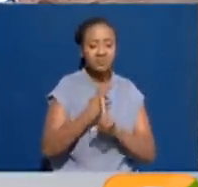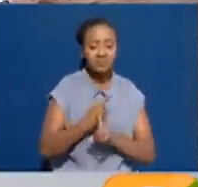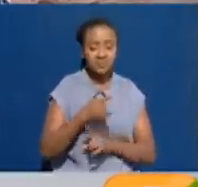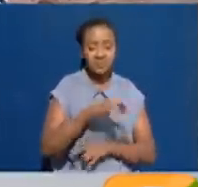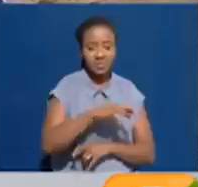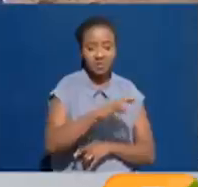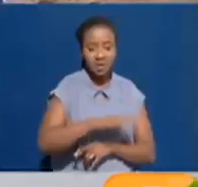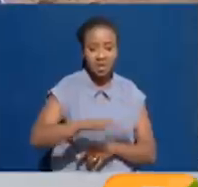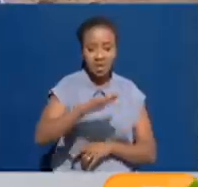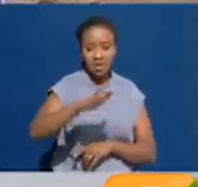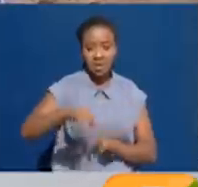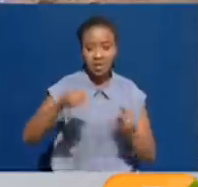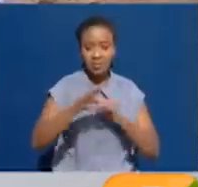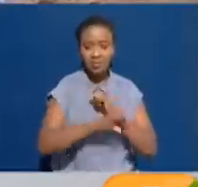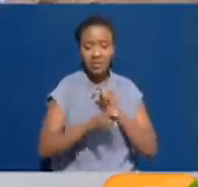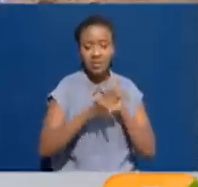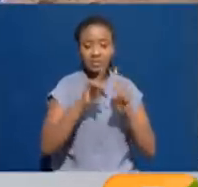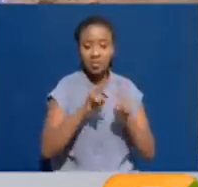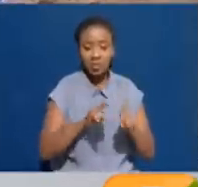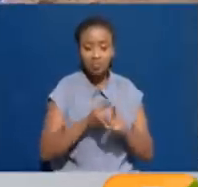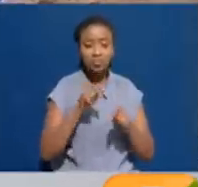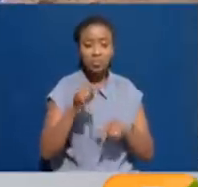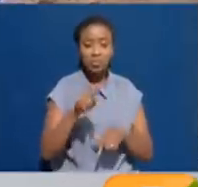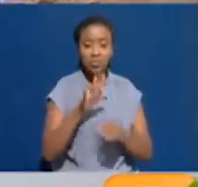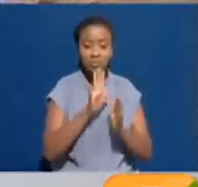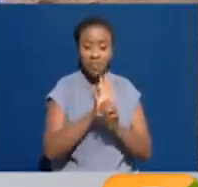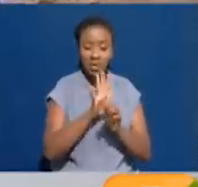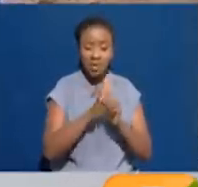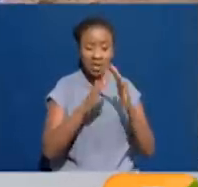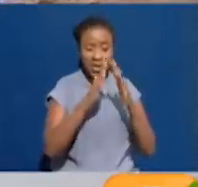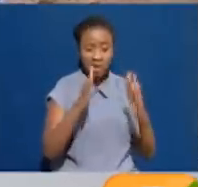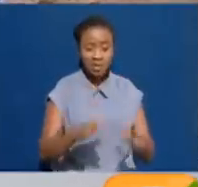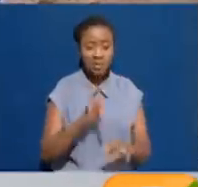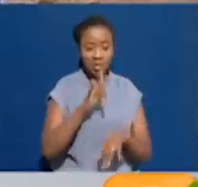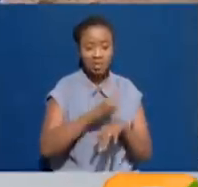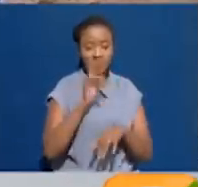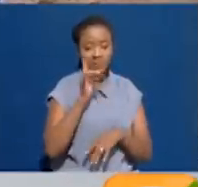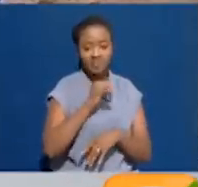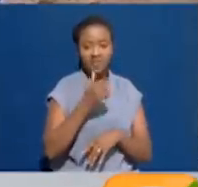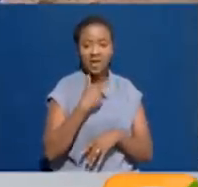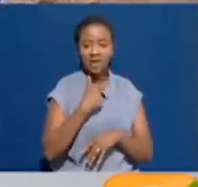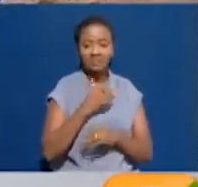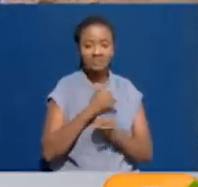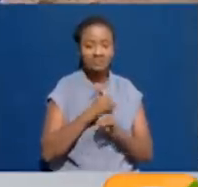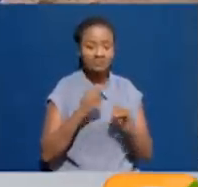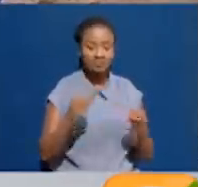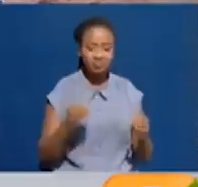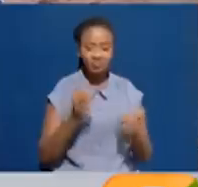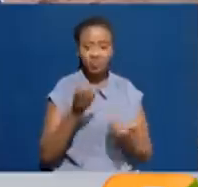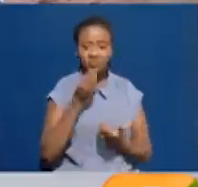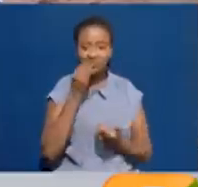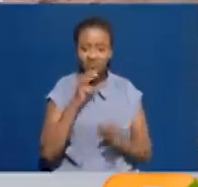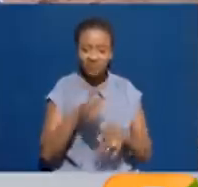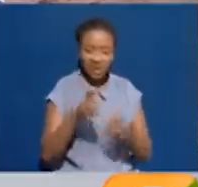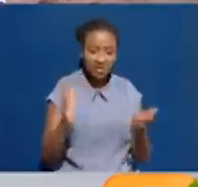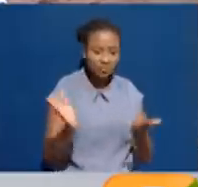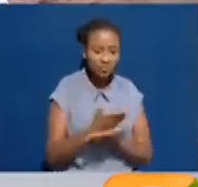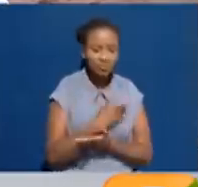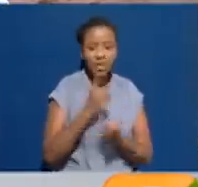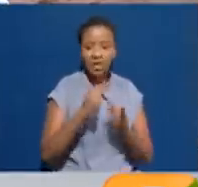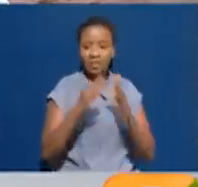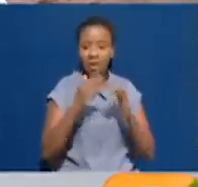have also left over 10,000 households adversely affected, with swaths of farmland and crops also destroyed. And